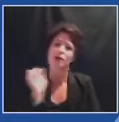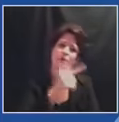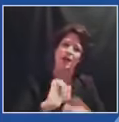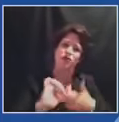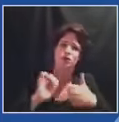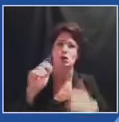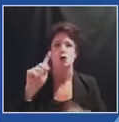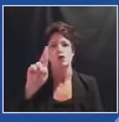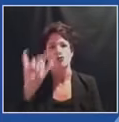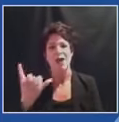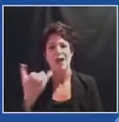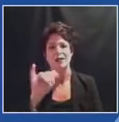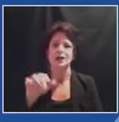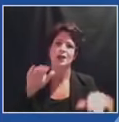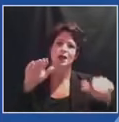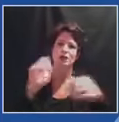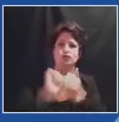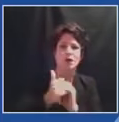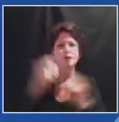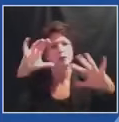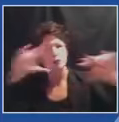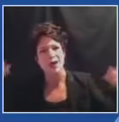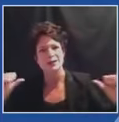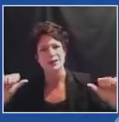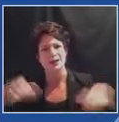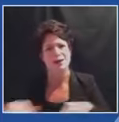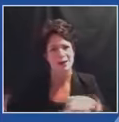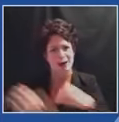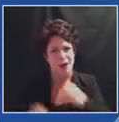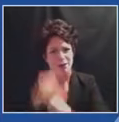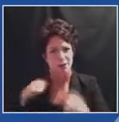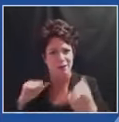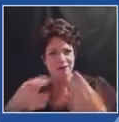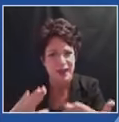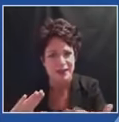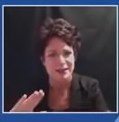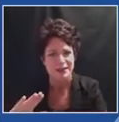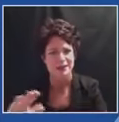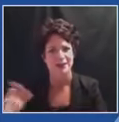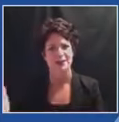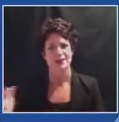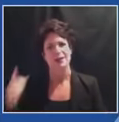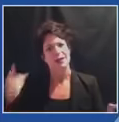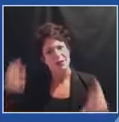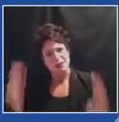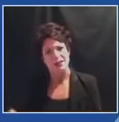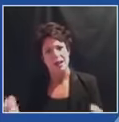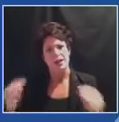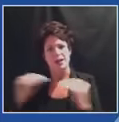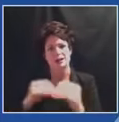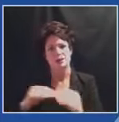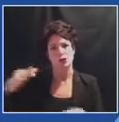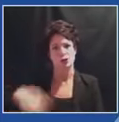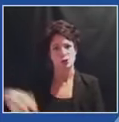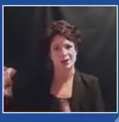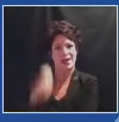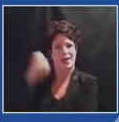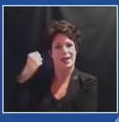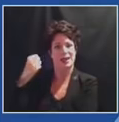not interested in uniting us in this fight of a common threat we face. And he's decided he's has more to gain by dividing this